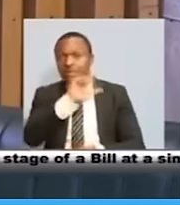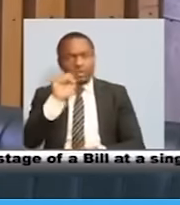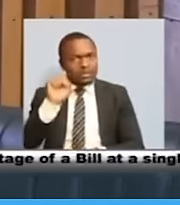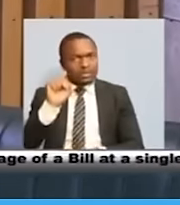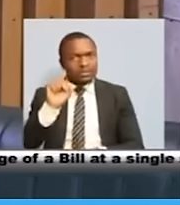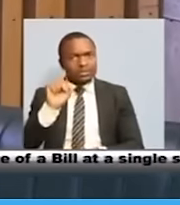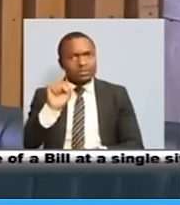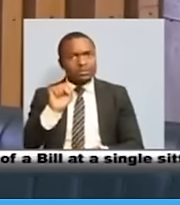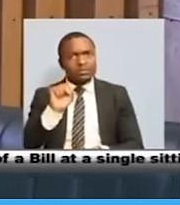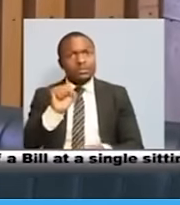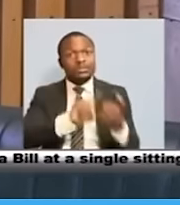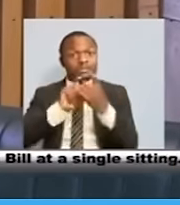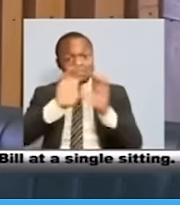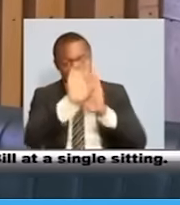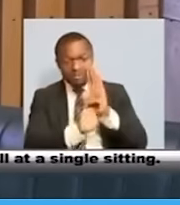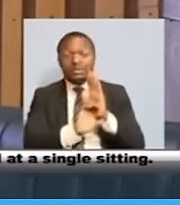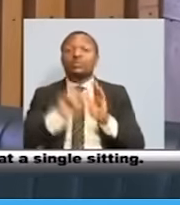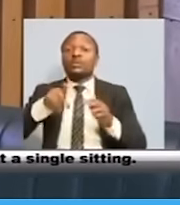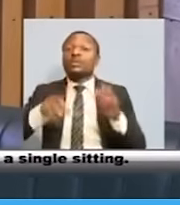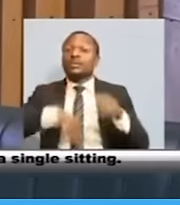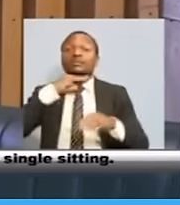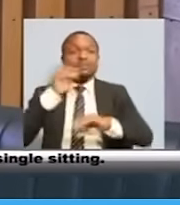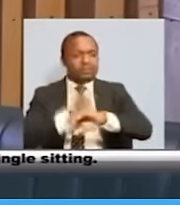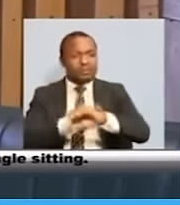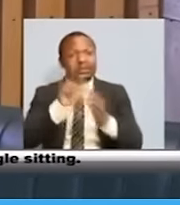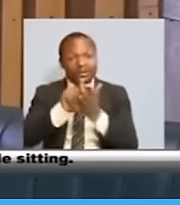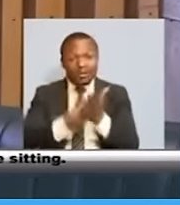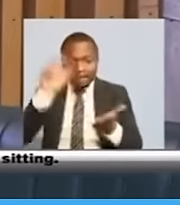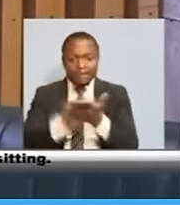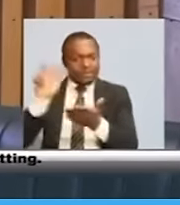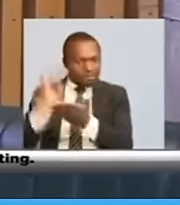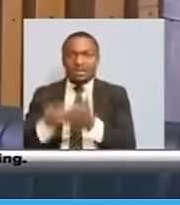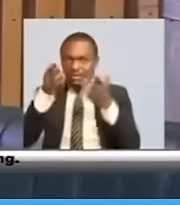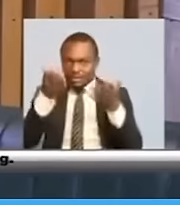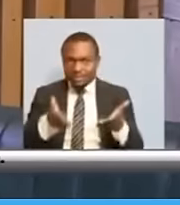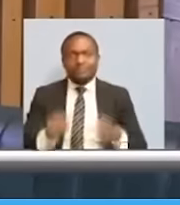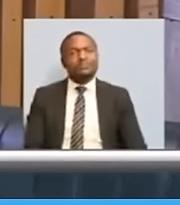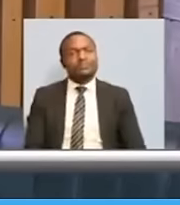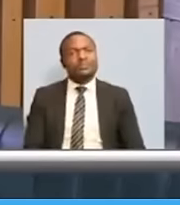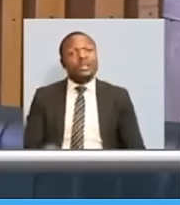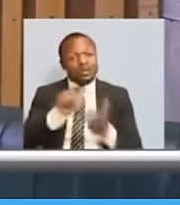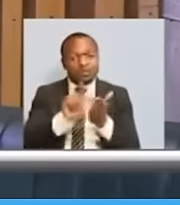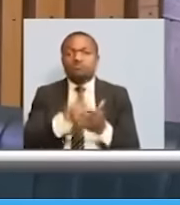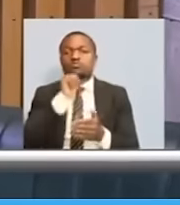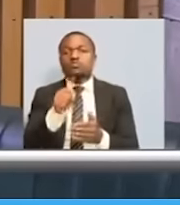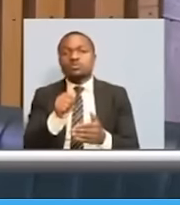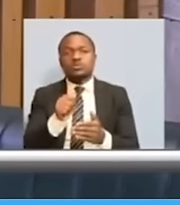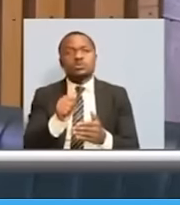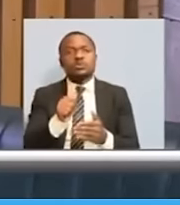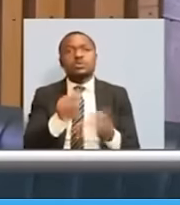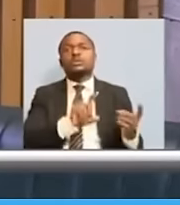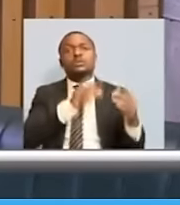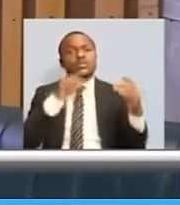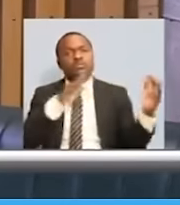the Constitution. So we need ample time to ensure that the laws that we pass in this August House are laws that do not conflict each other and